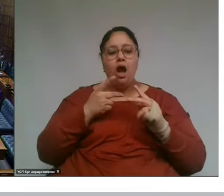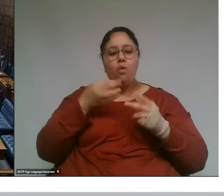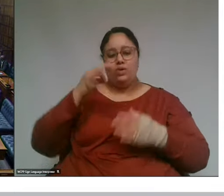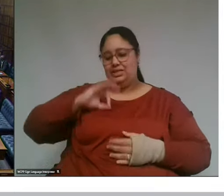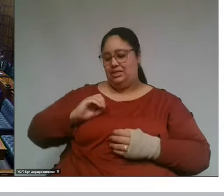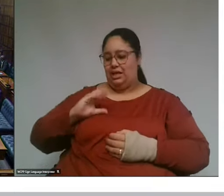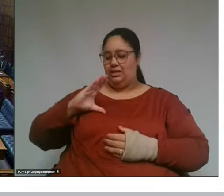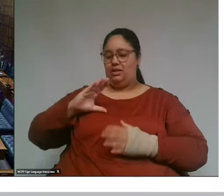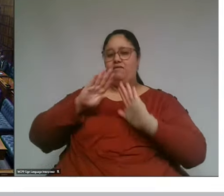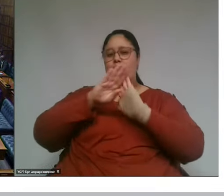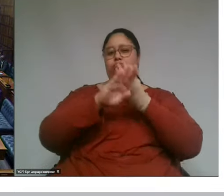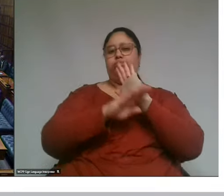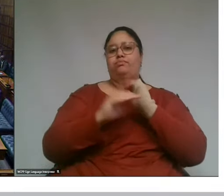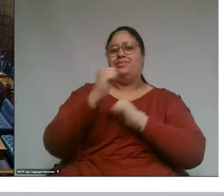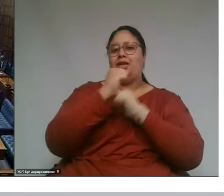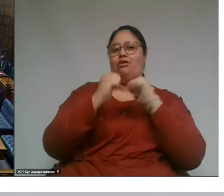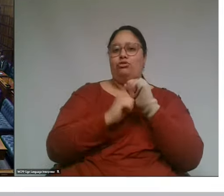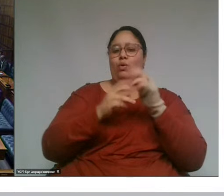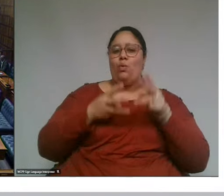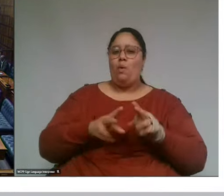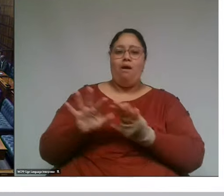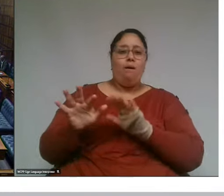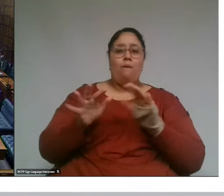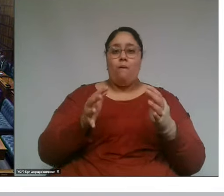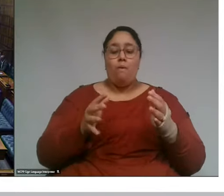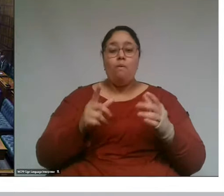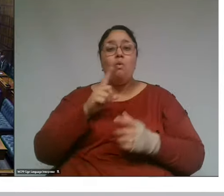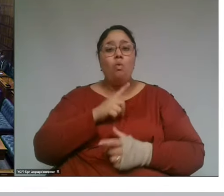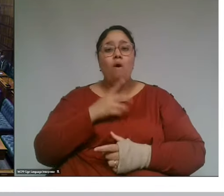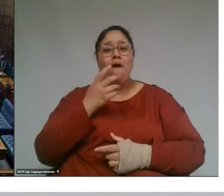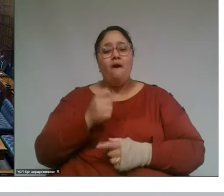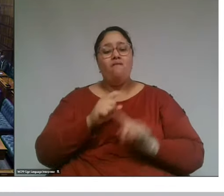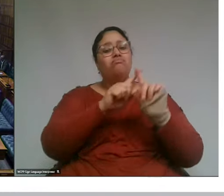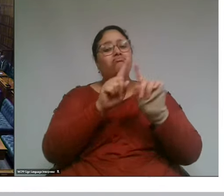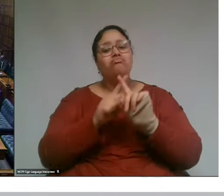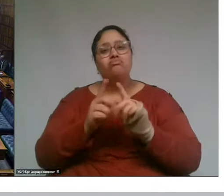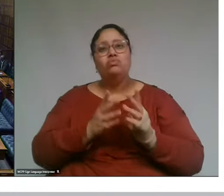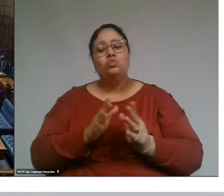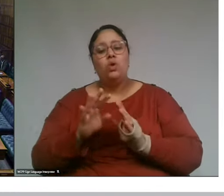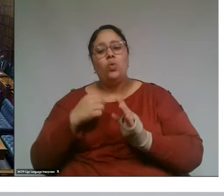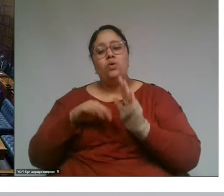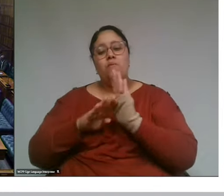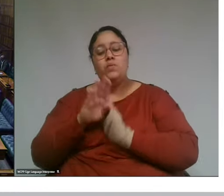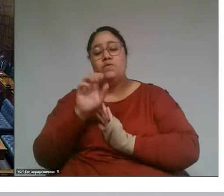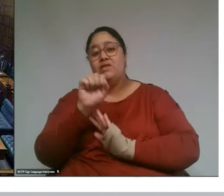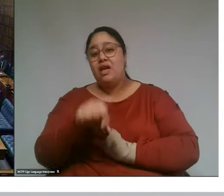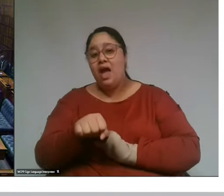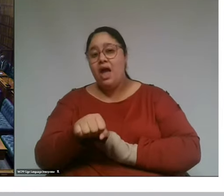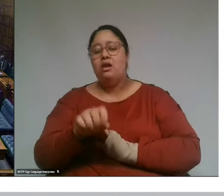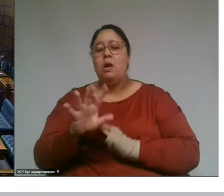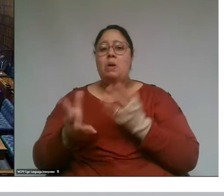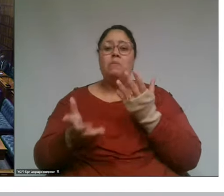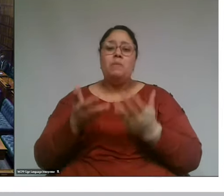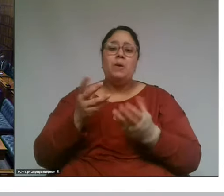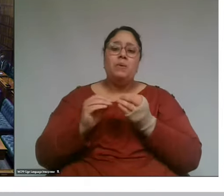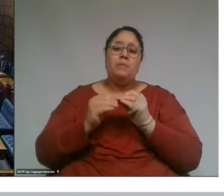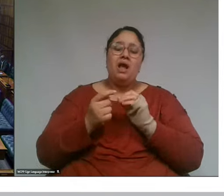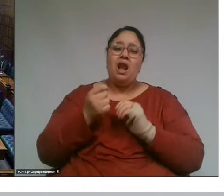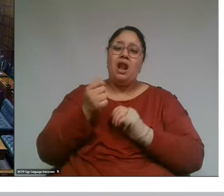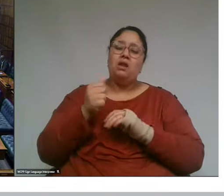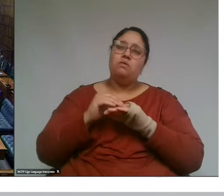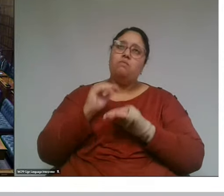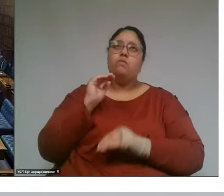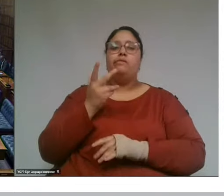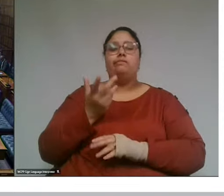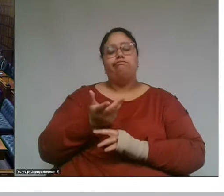is structured I think there are there are ways to improve it there are ways to maybe make it slightly